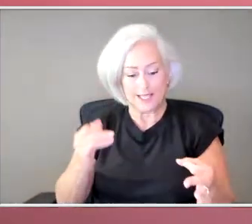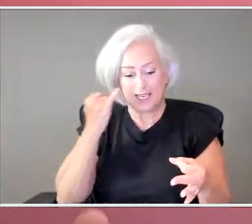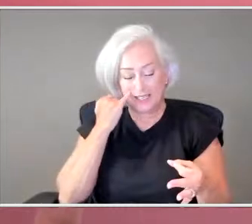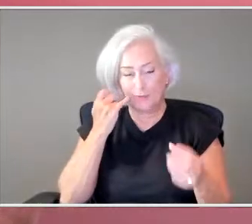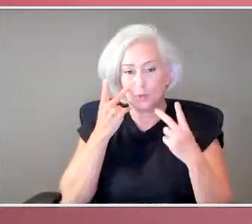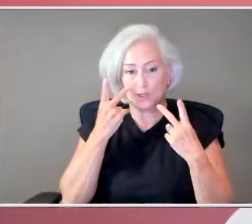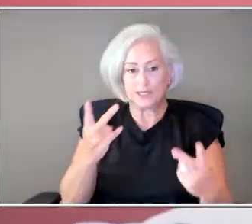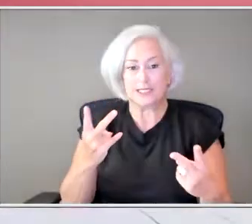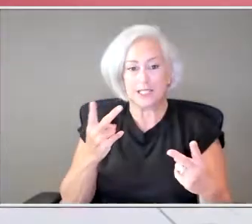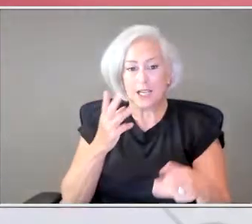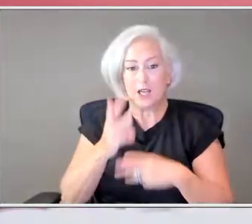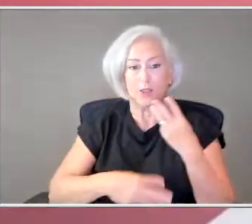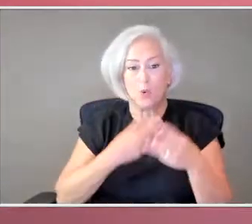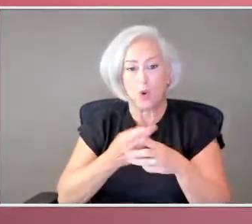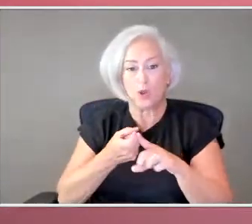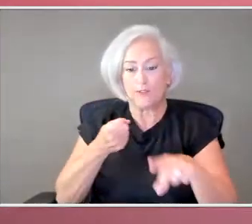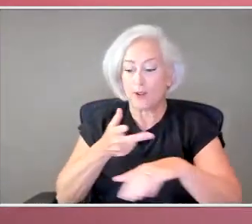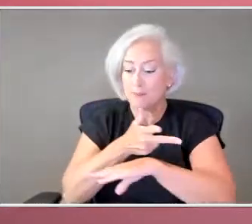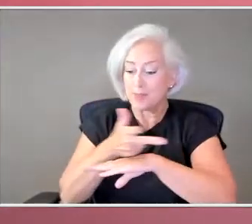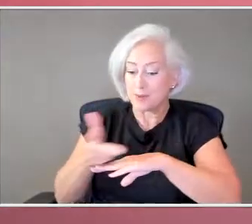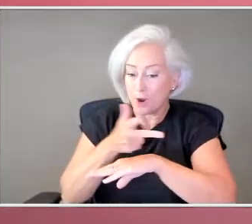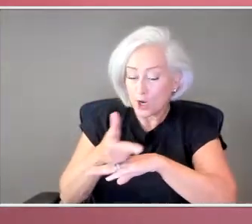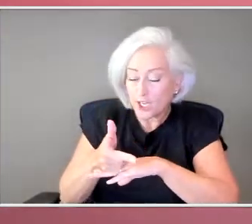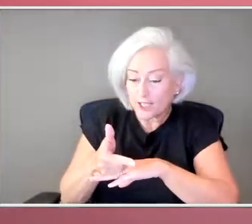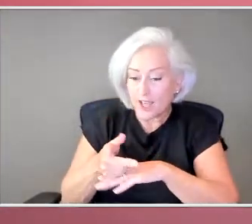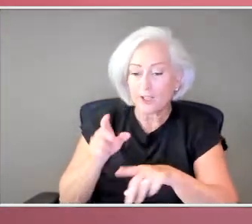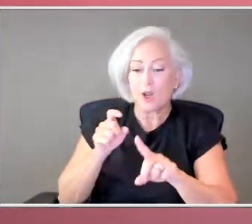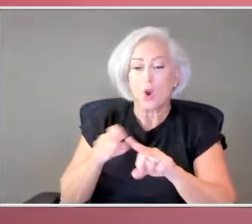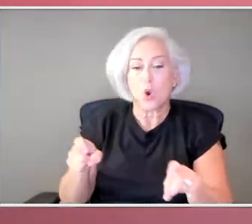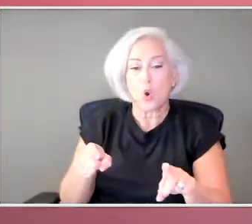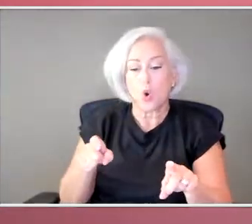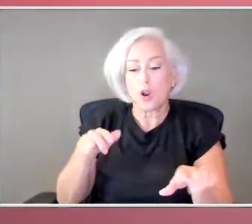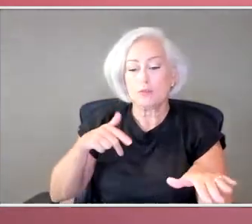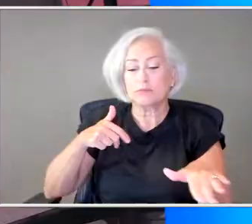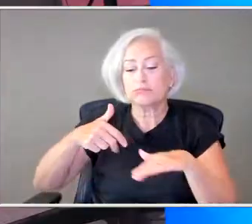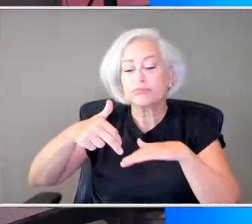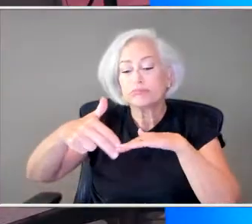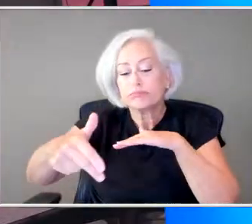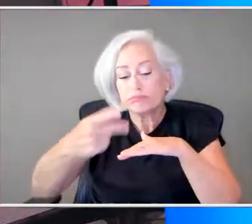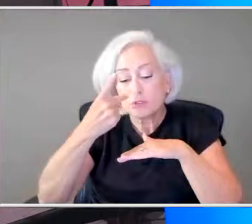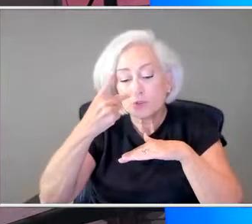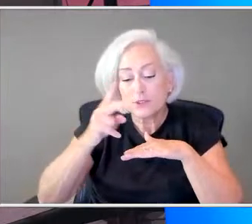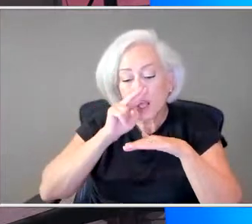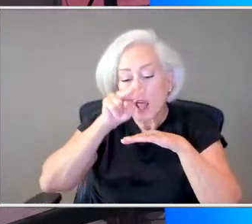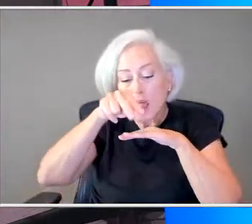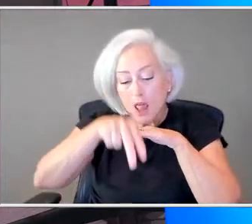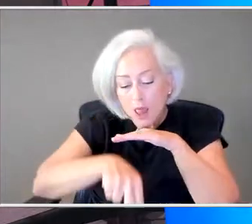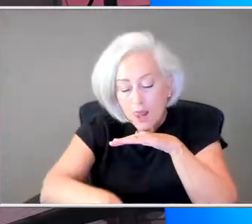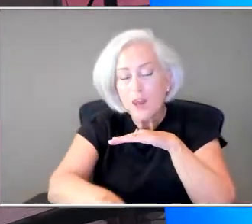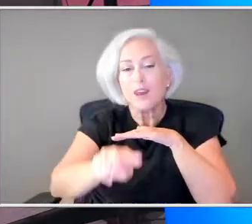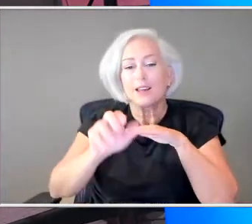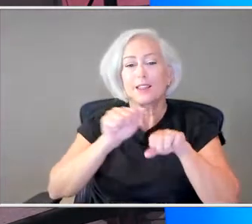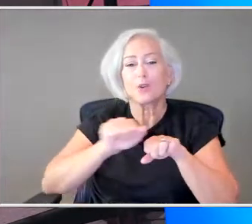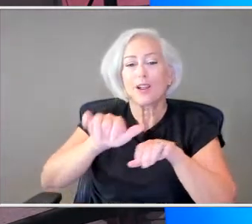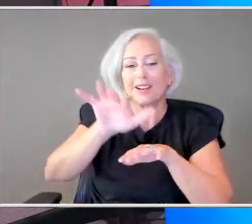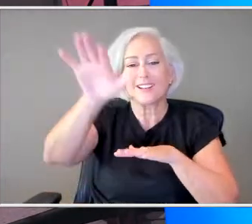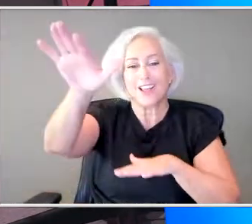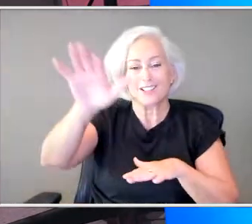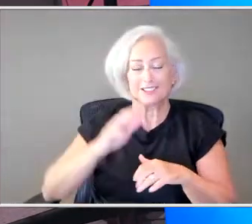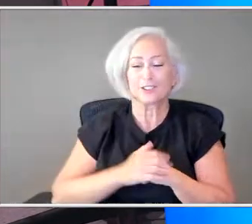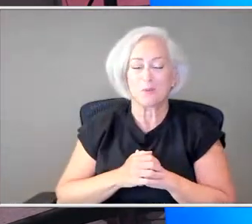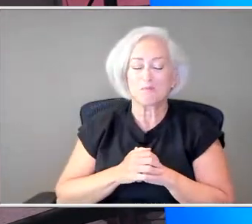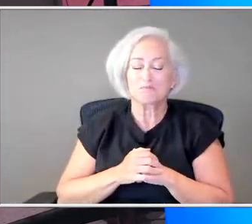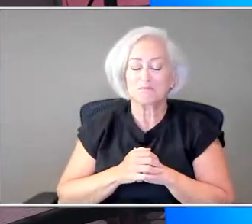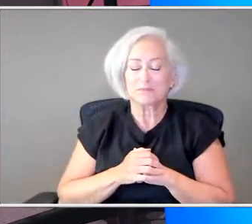parking lot, or actually from a more interesting part along the edge of the Grand Canyon. Right. And so there are benefits just in terms of